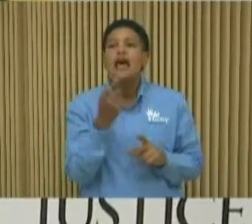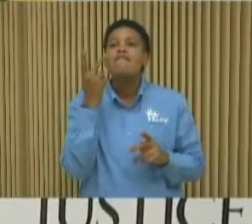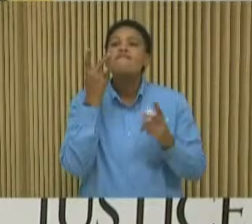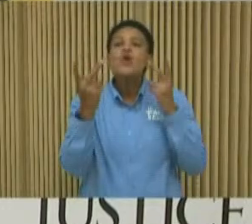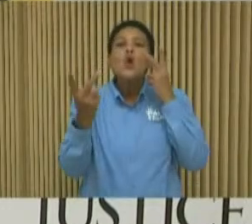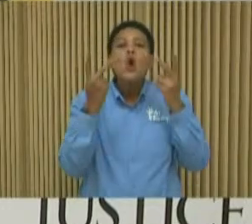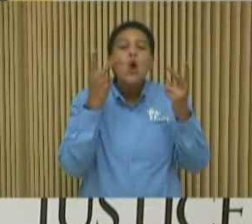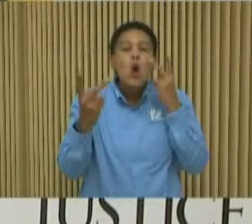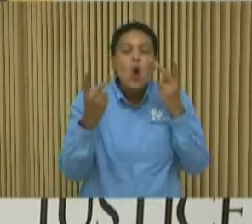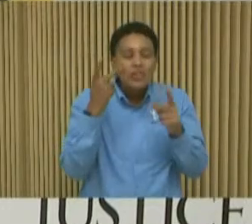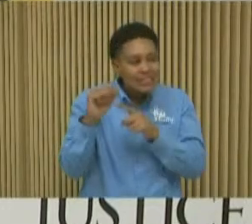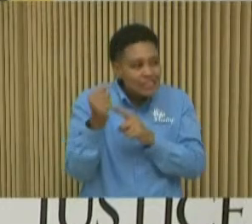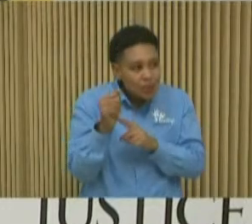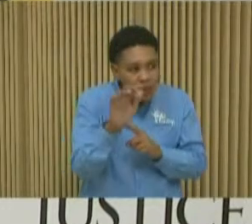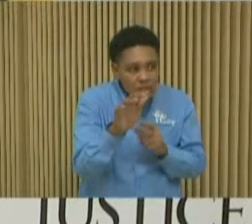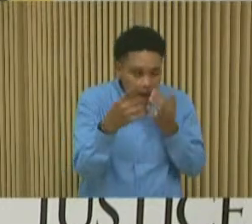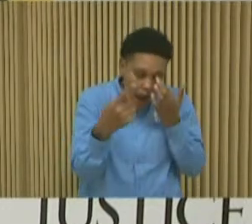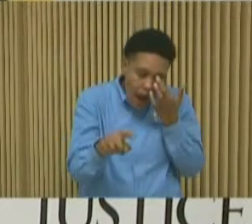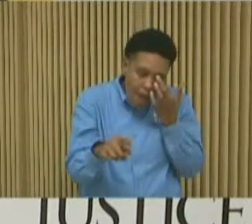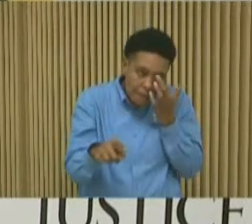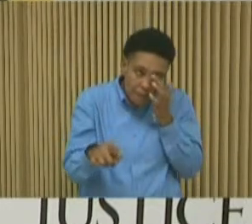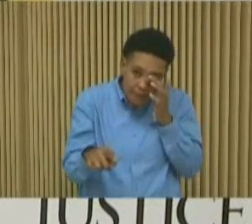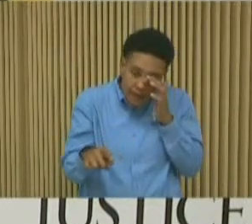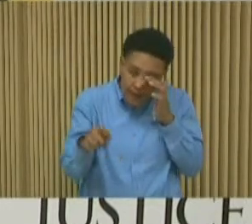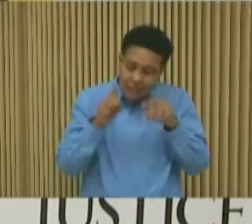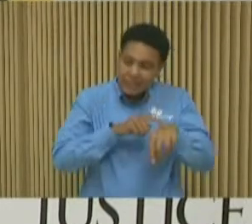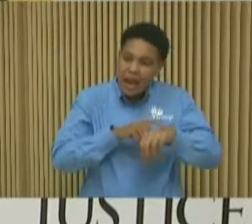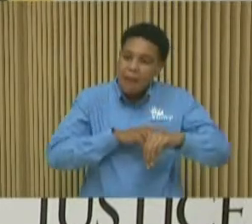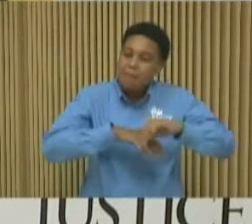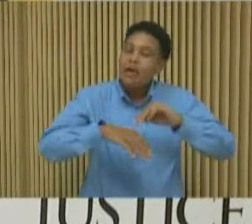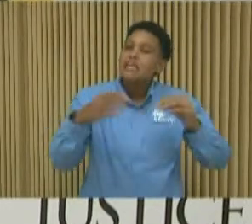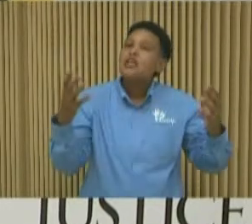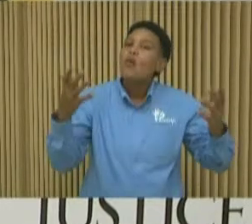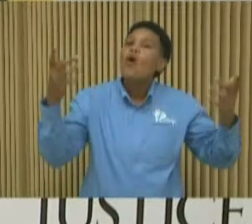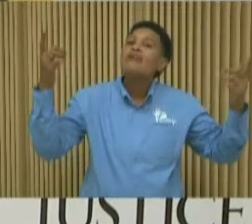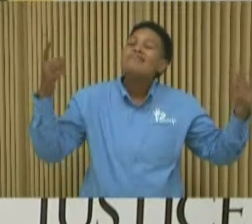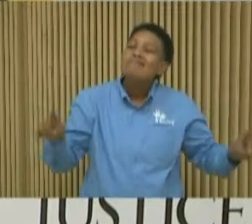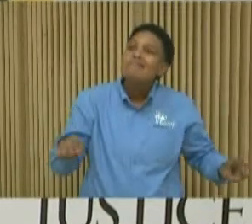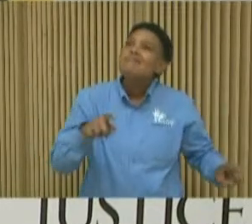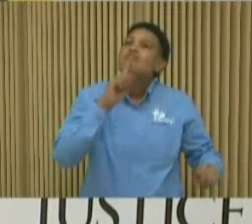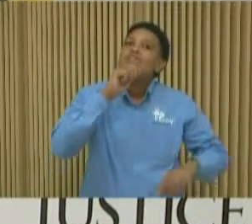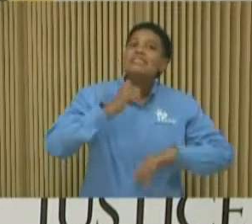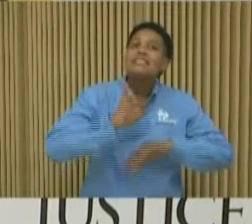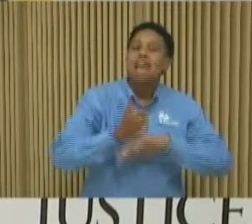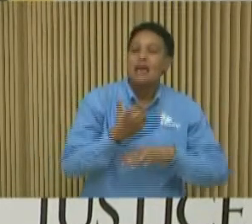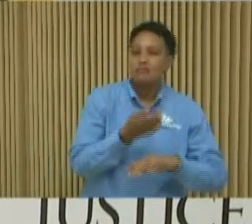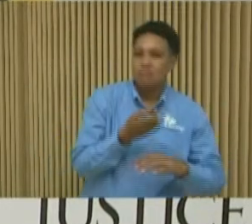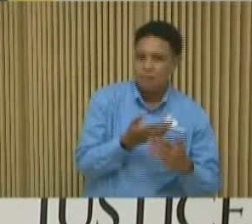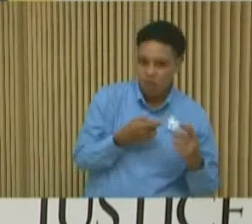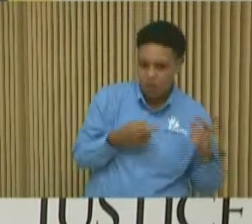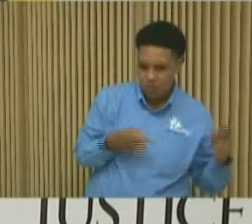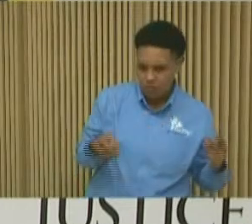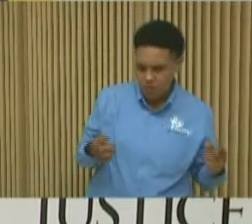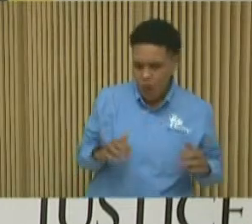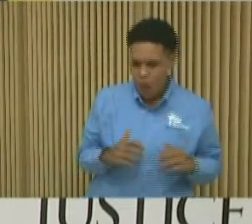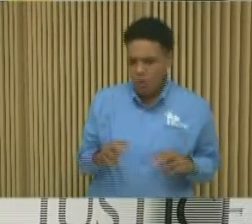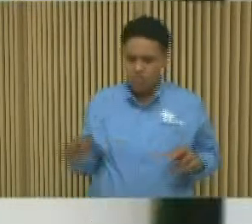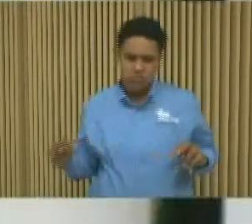the situation at the time based on what is set before him or her. Right.